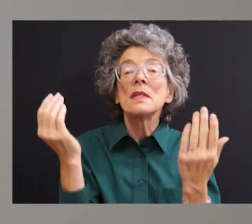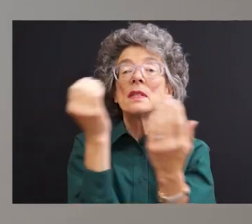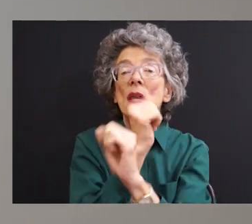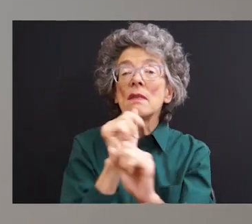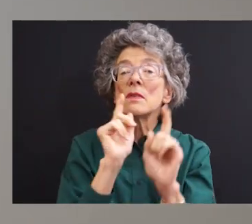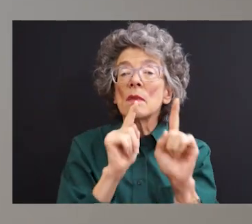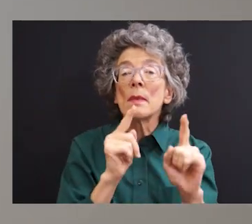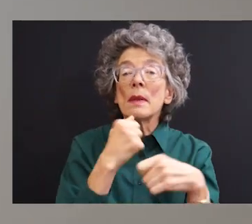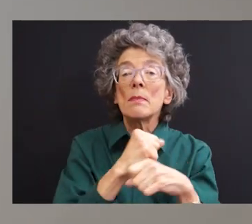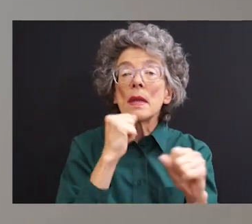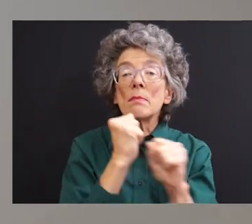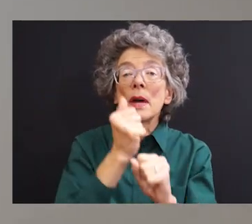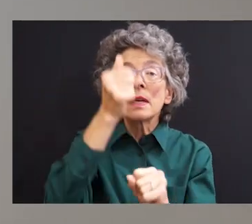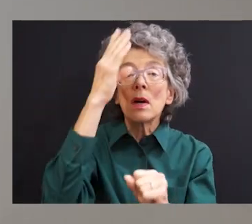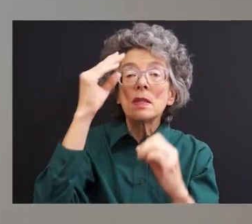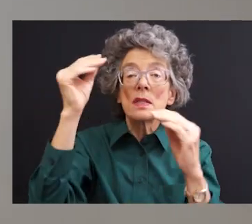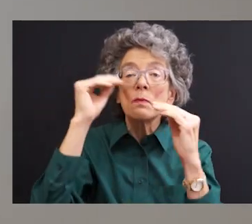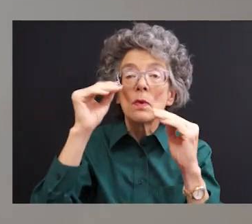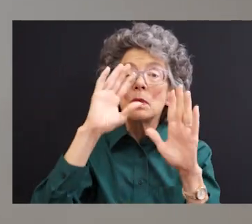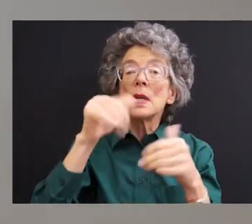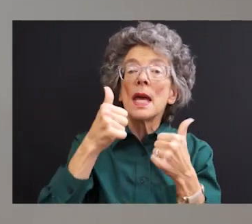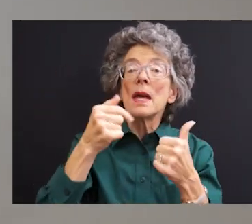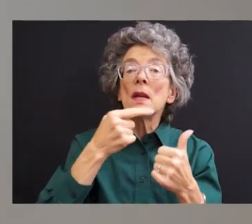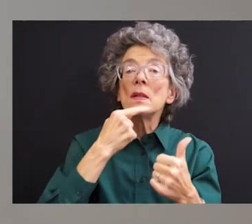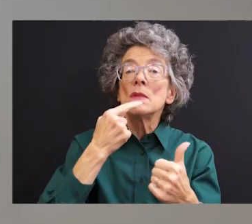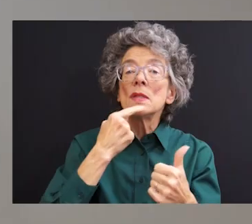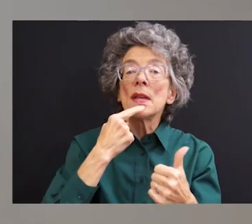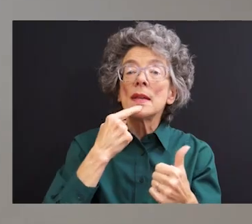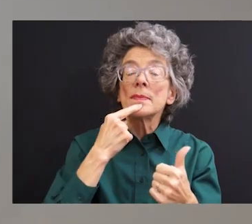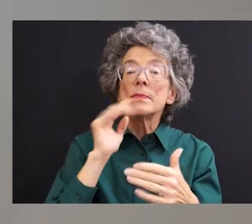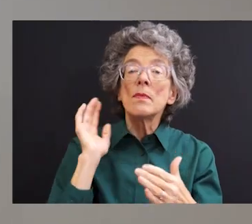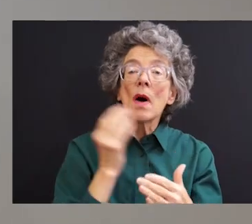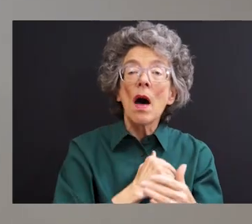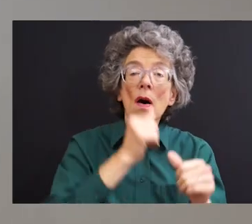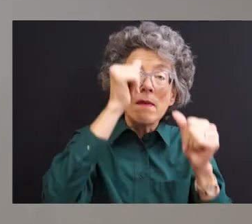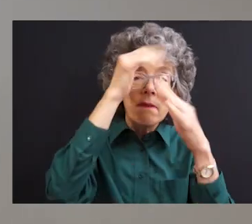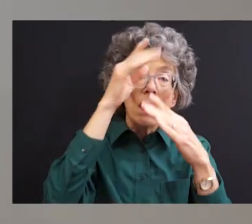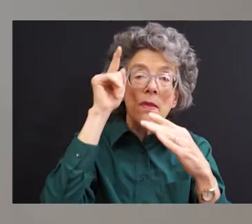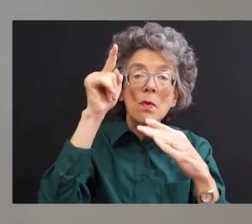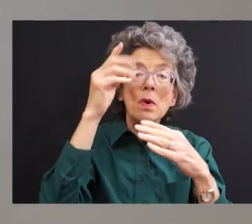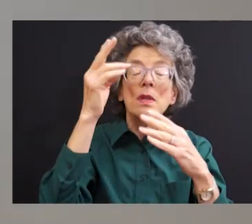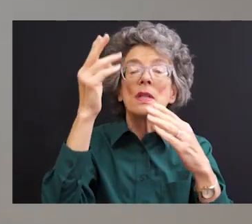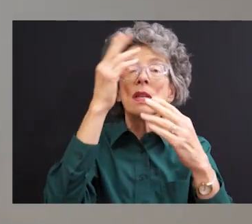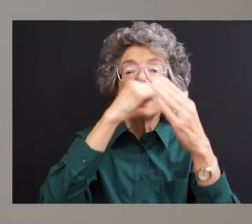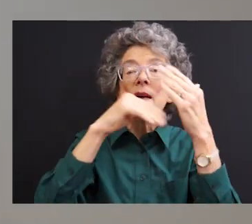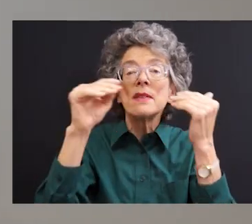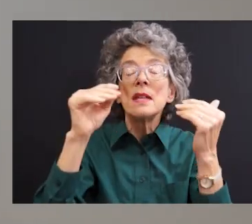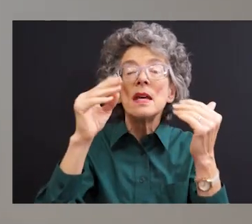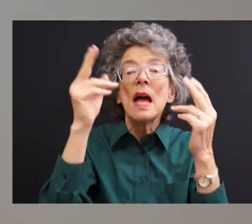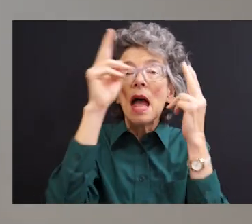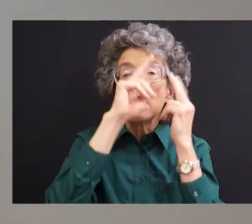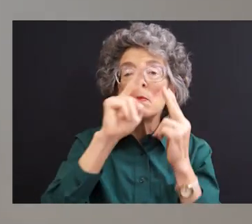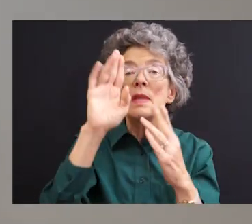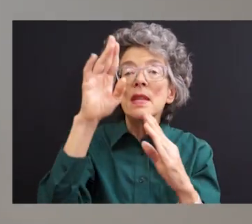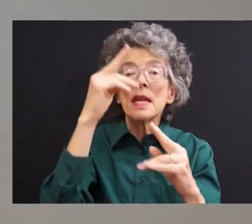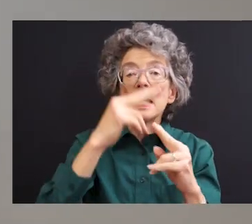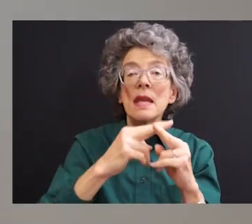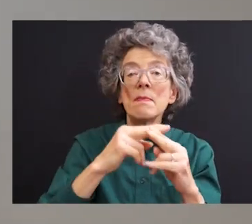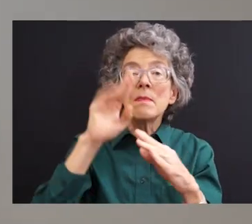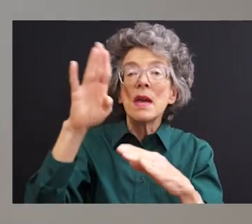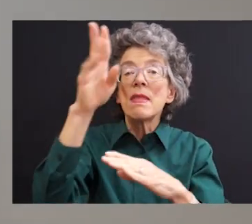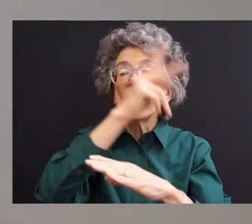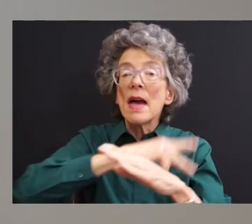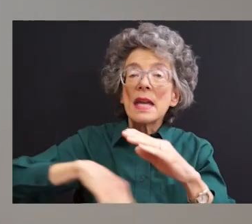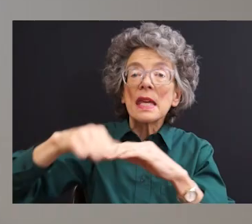the Savior's command, informed by divine teaching, we dare to say, Our Father, who art in heaven, hallowed be thy name. Thy kingdom come, thy will be done, on earth